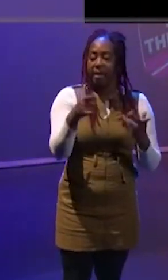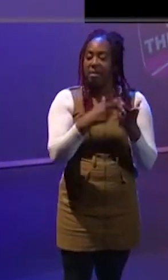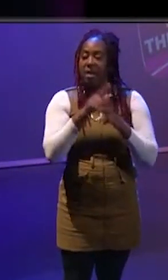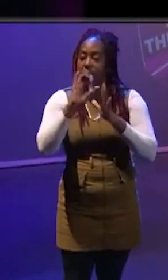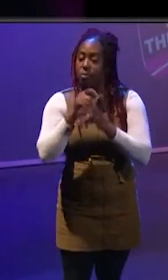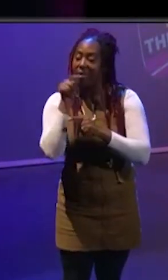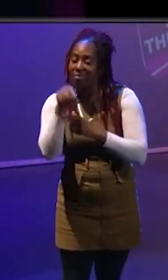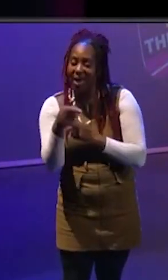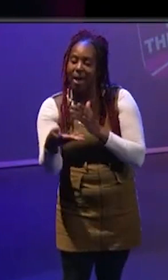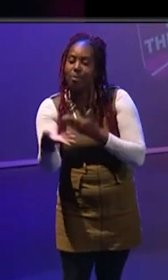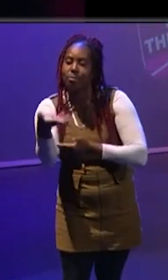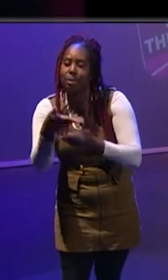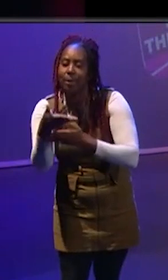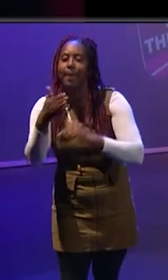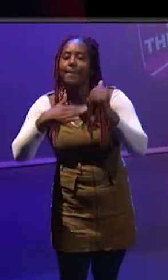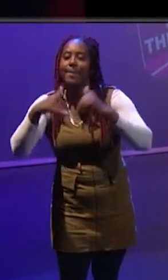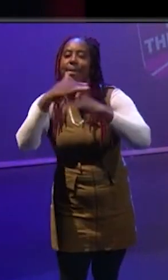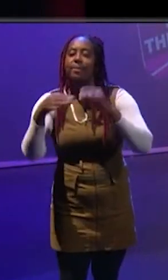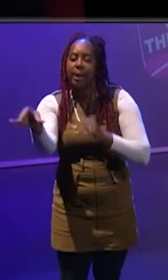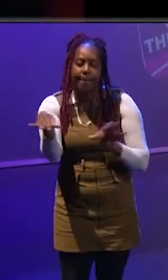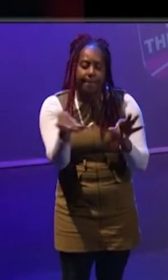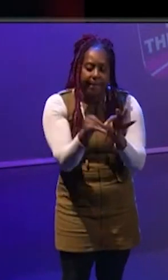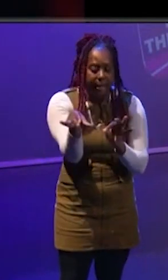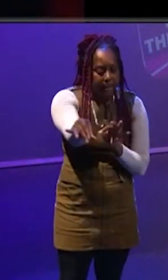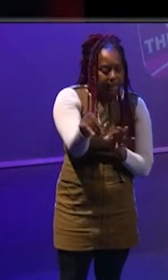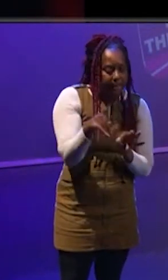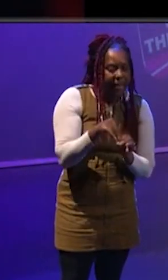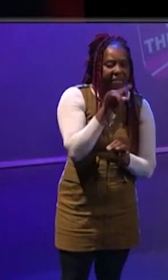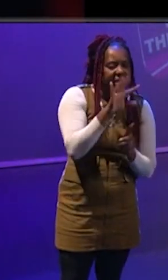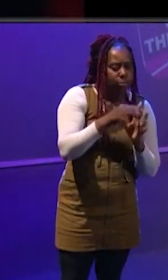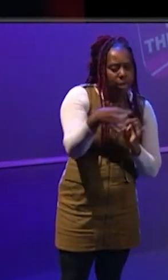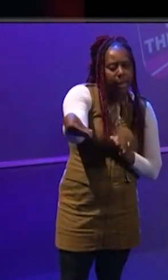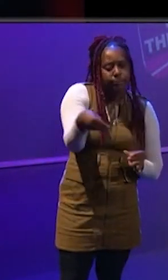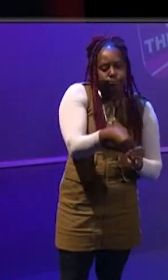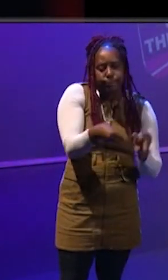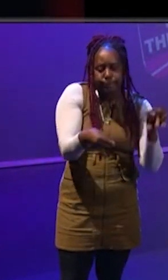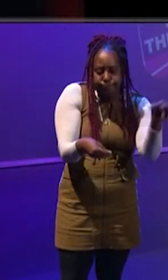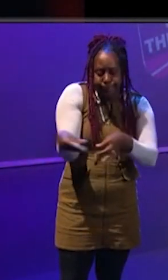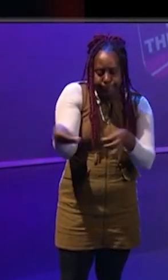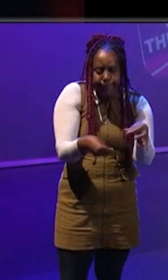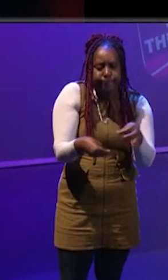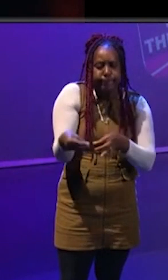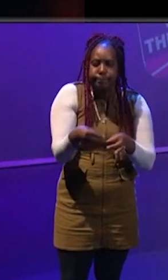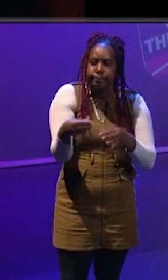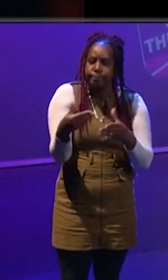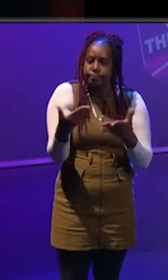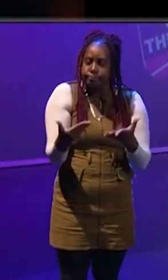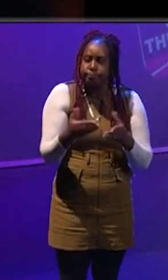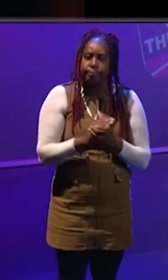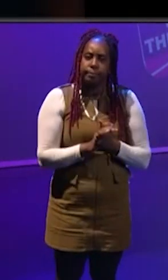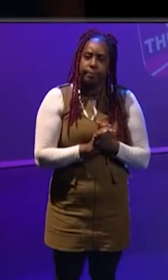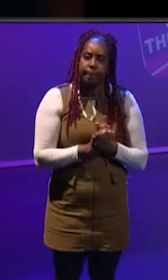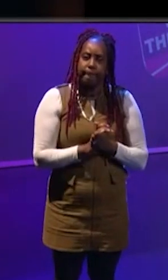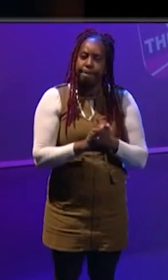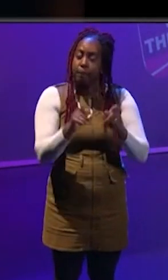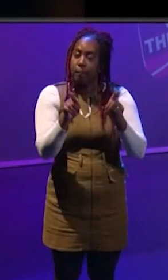there. And very slowly you start to jigsaw puzzle piece it together. So I think in terms of, and then in terms of sort of like